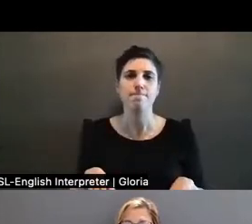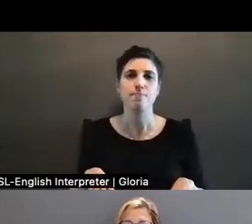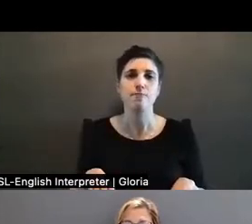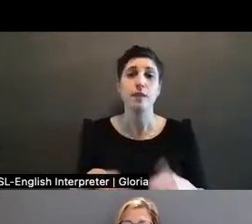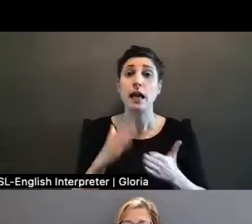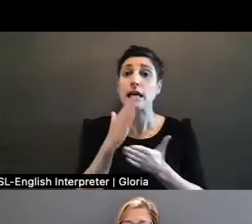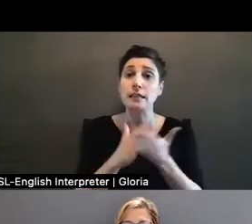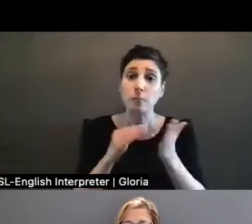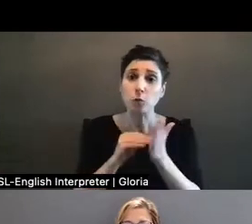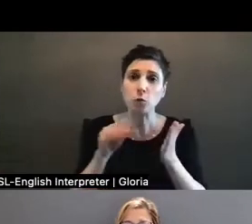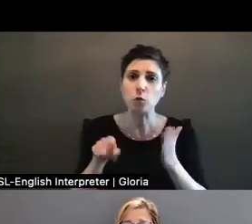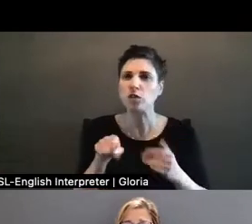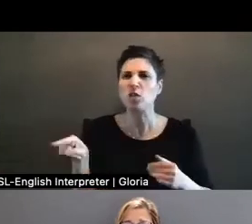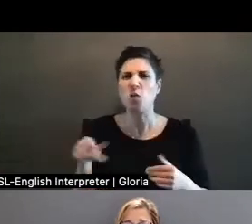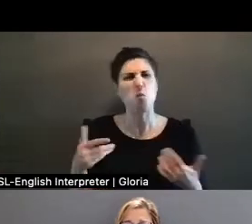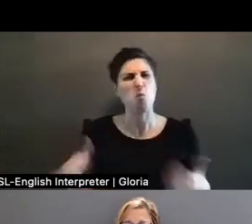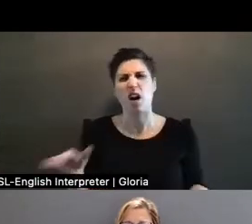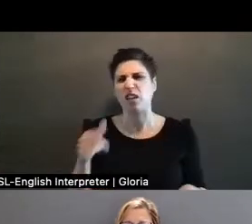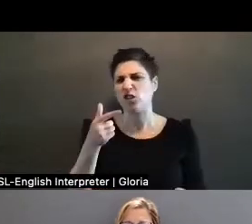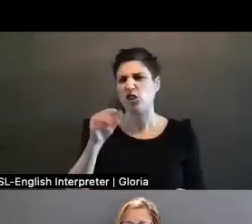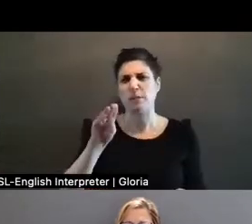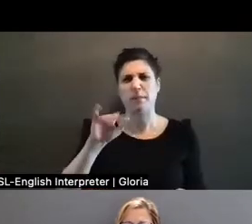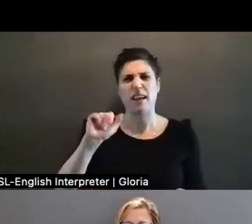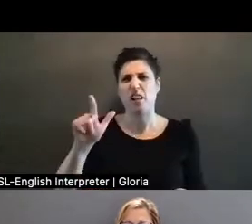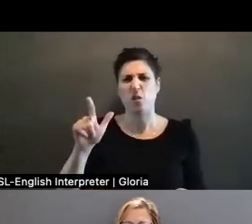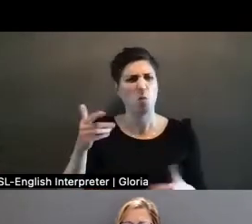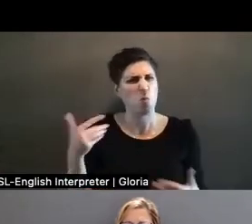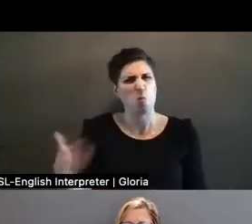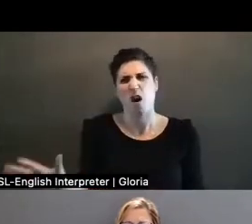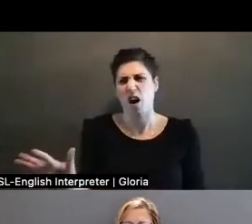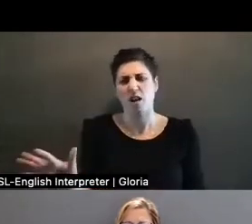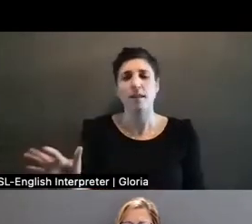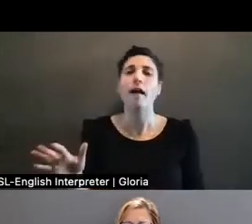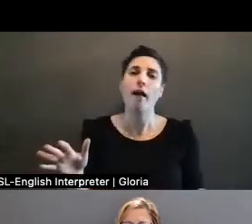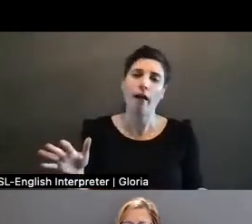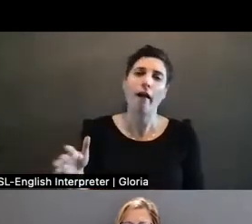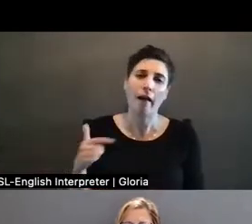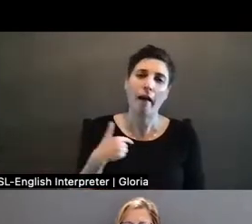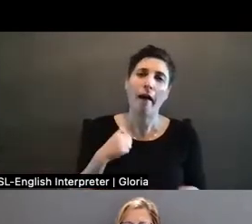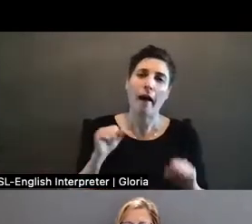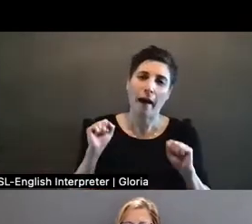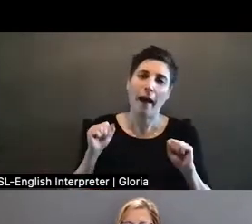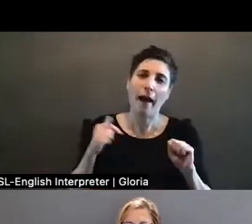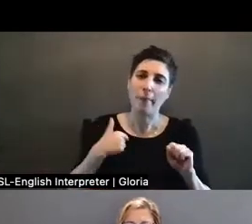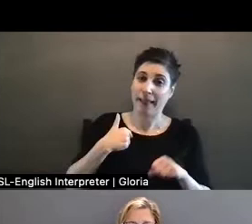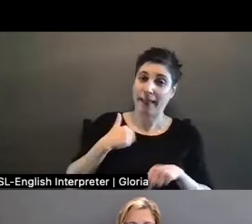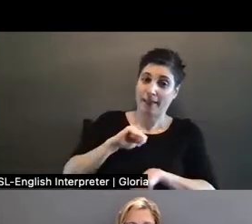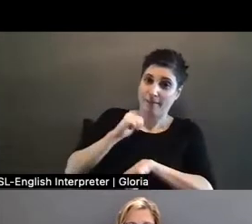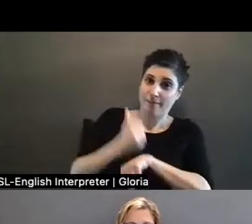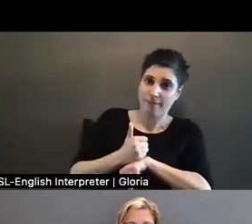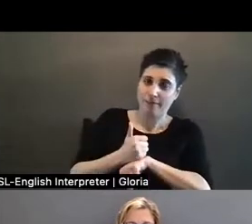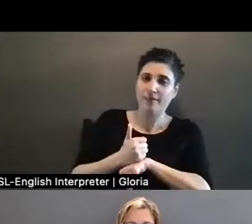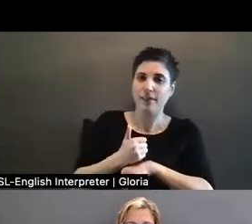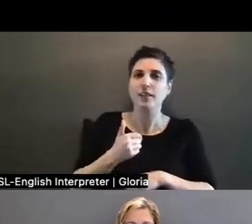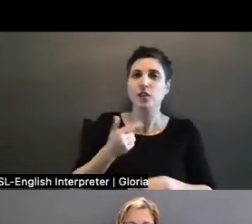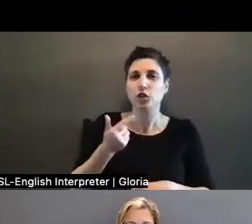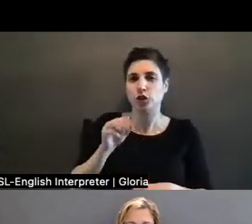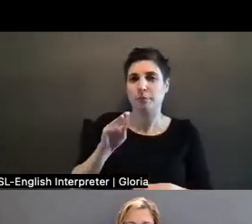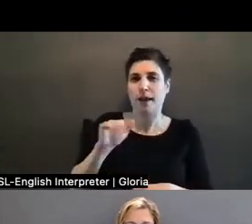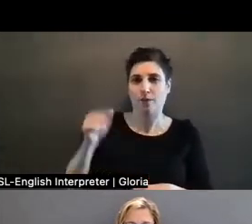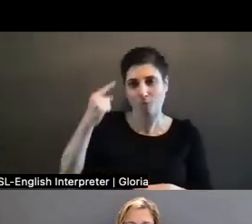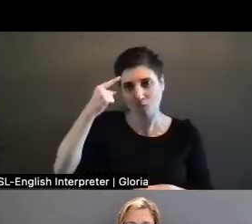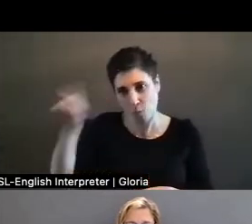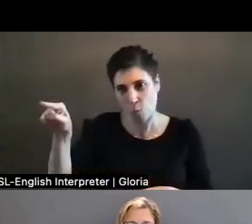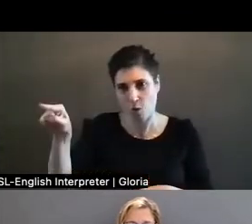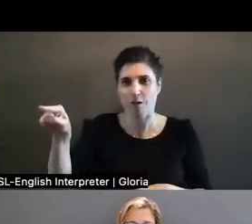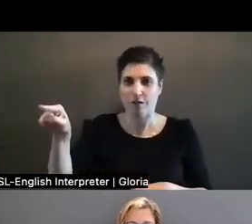unable or unwilling to get a Gmail account, I've even created created my own Gmail accounts.